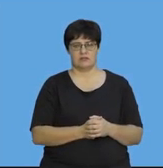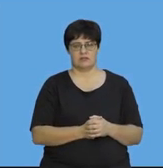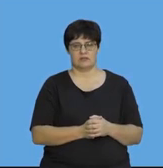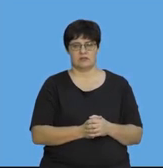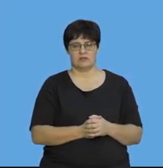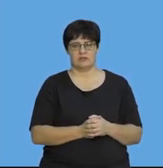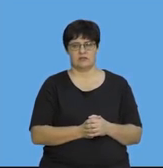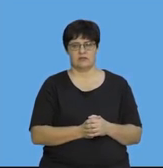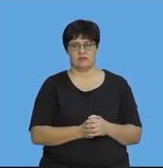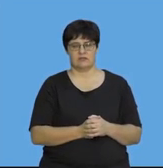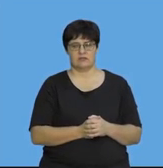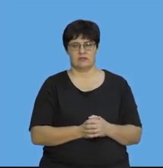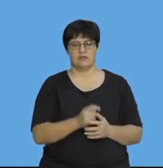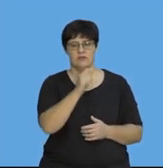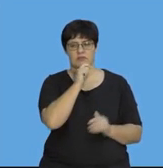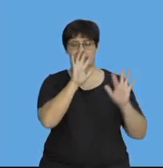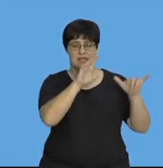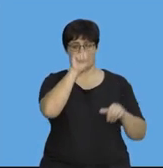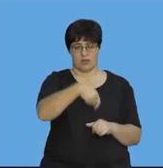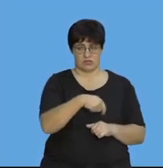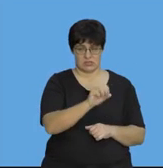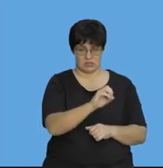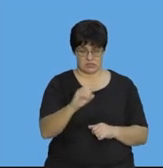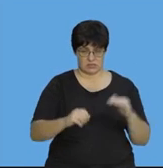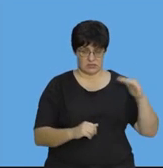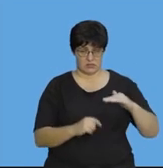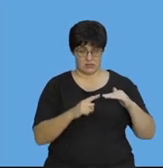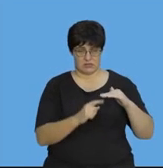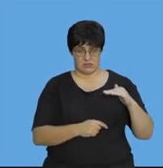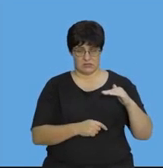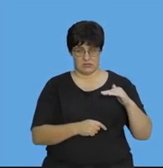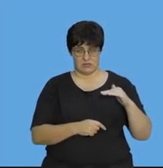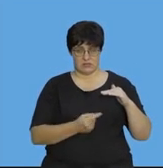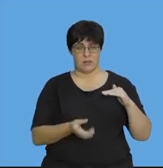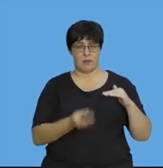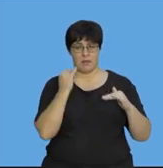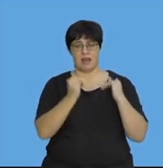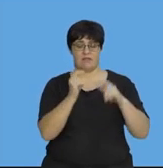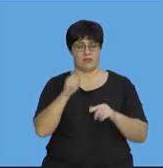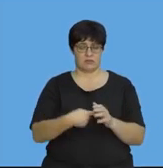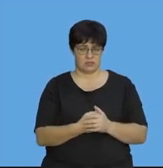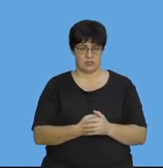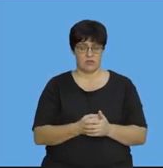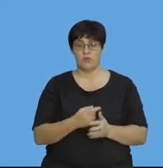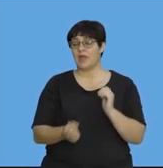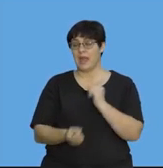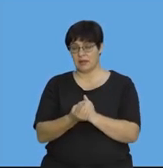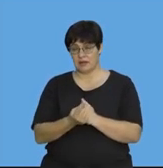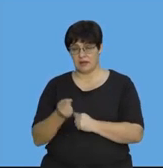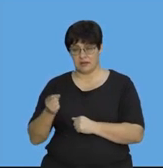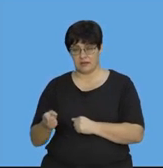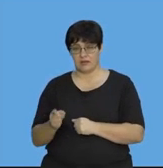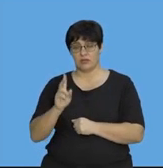left. Okay, because it's against it. So I use the 10,000 kilogram truck. I get 11,000.